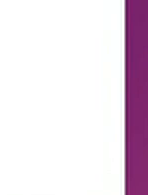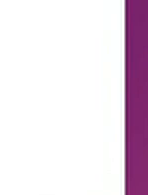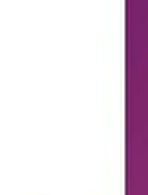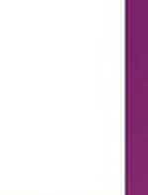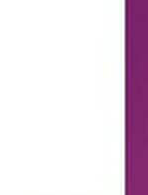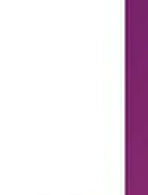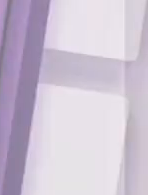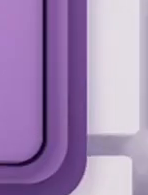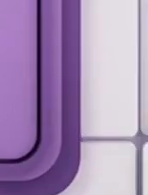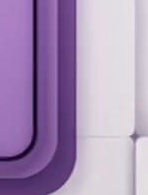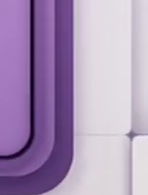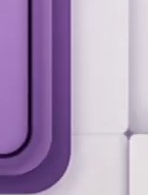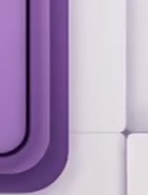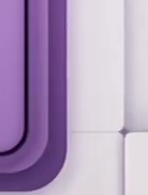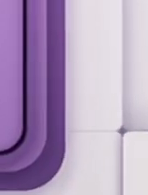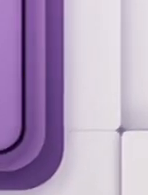and concerts.